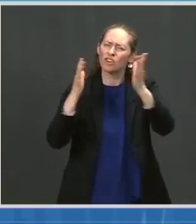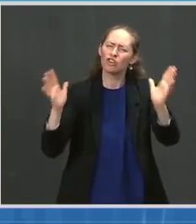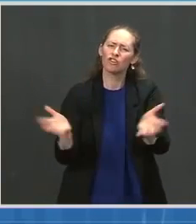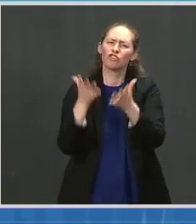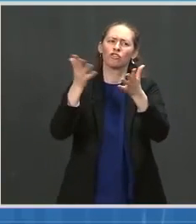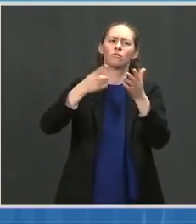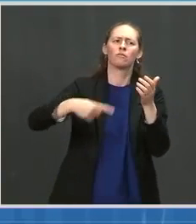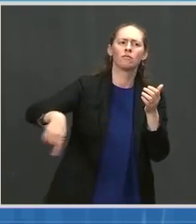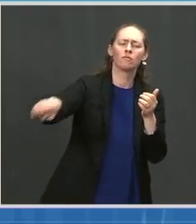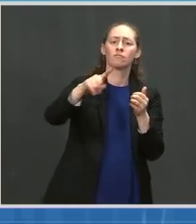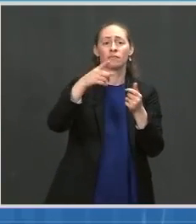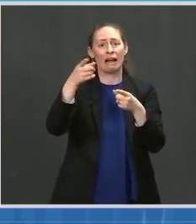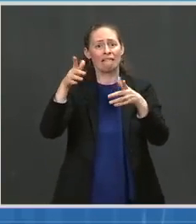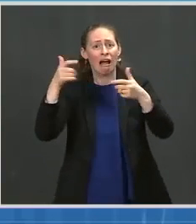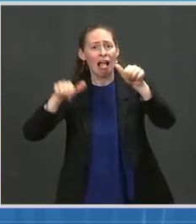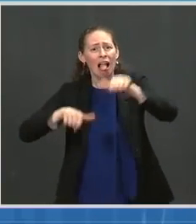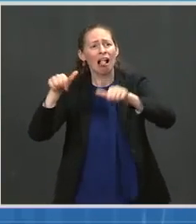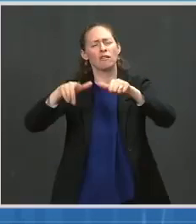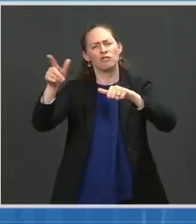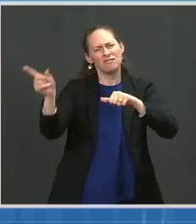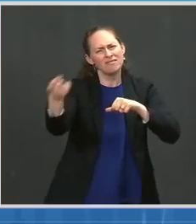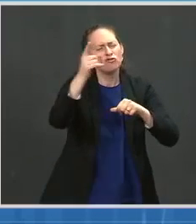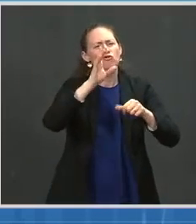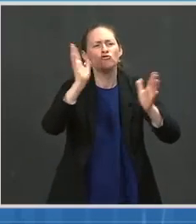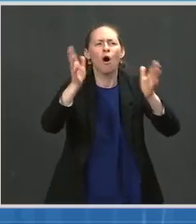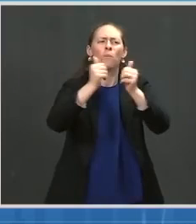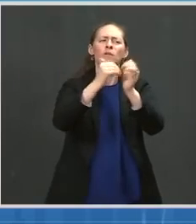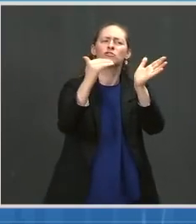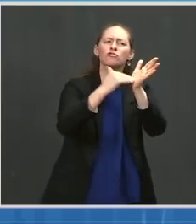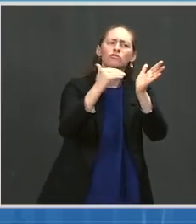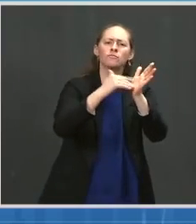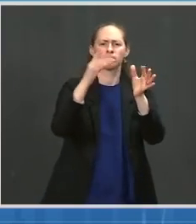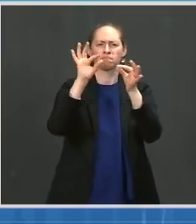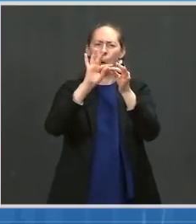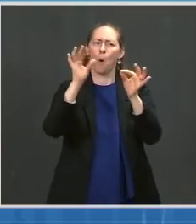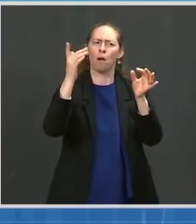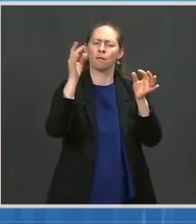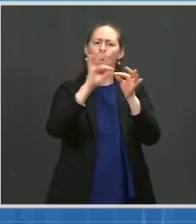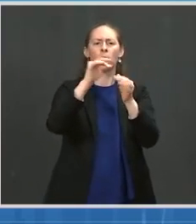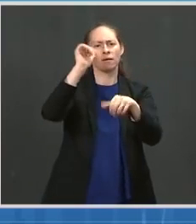provider. And you can get resources, fact sheets, and toolkits at